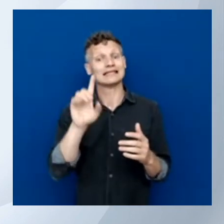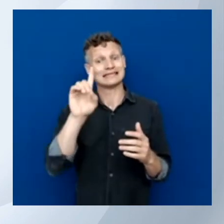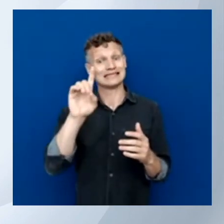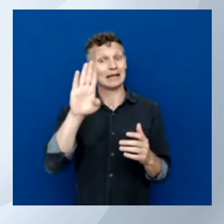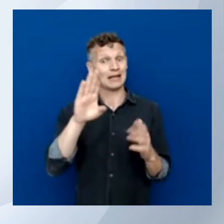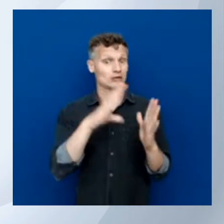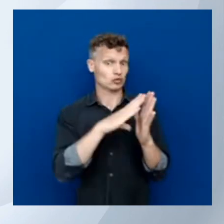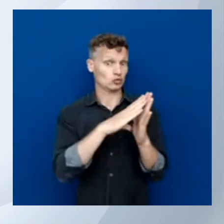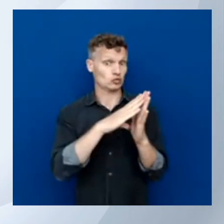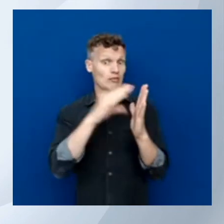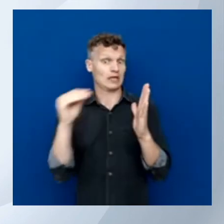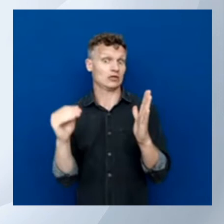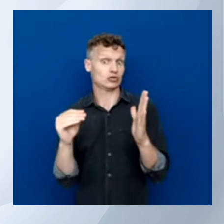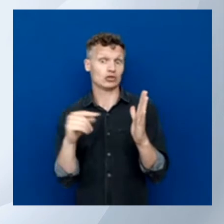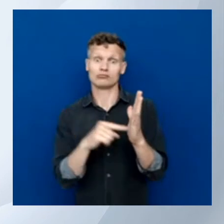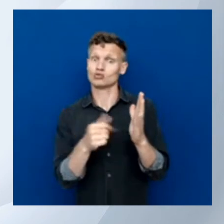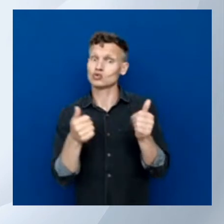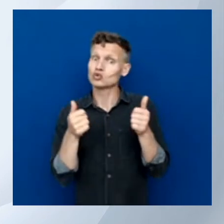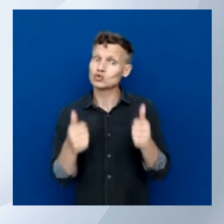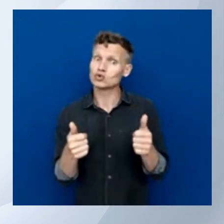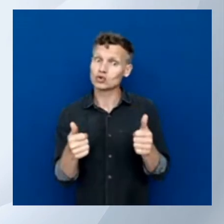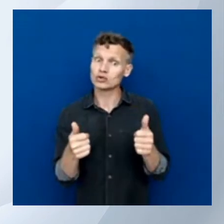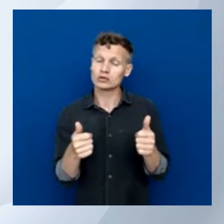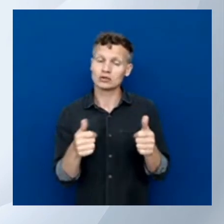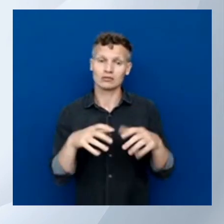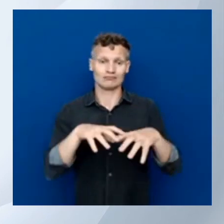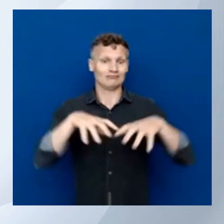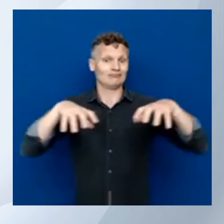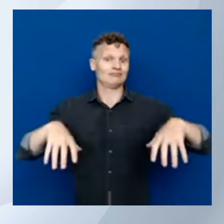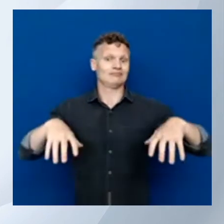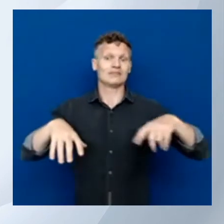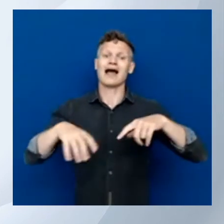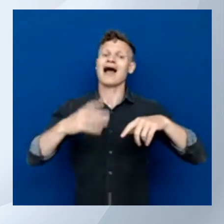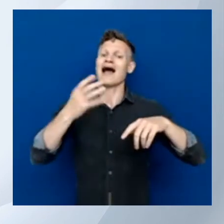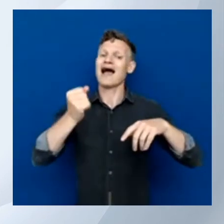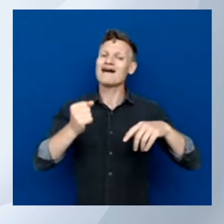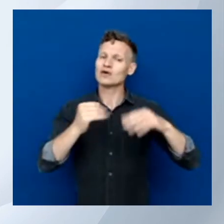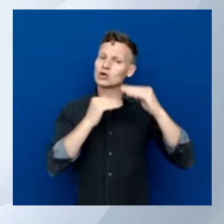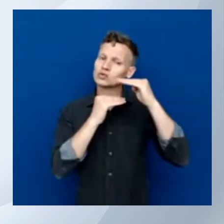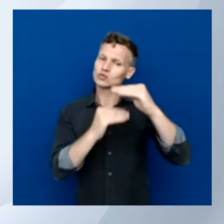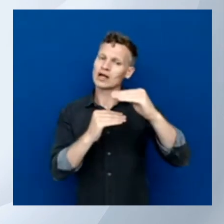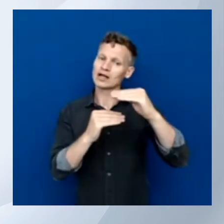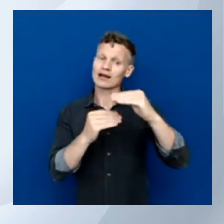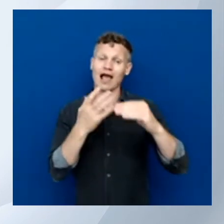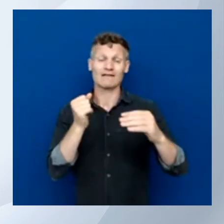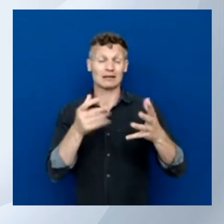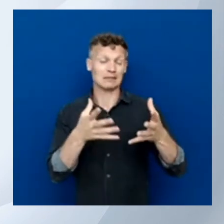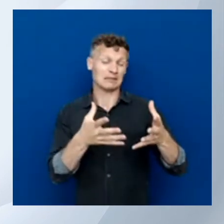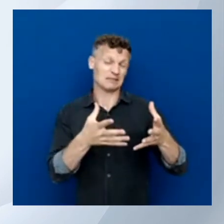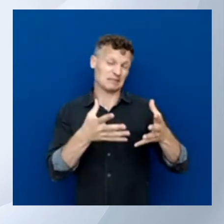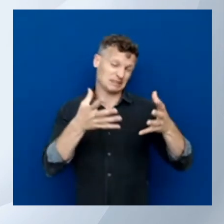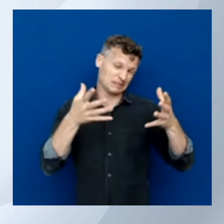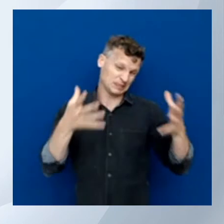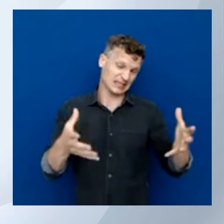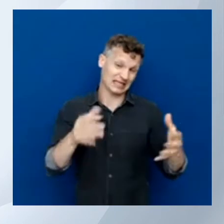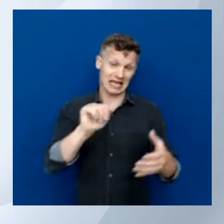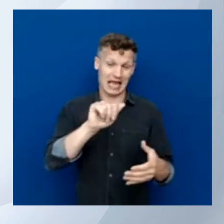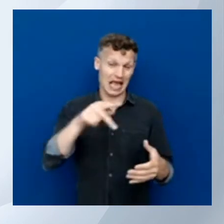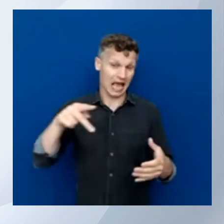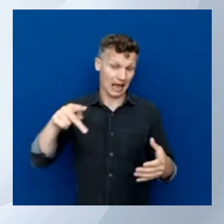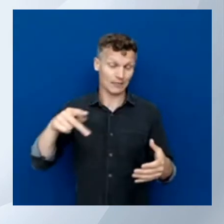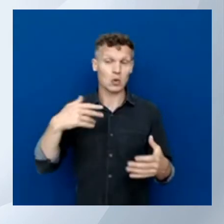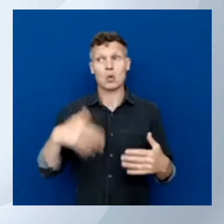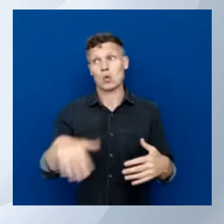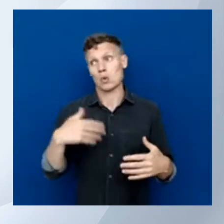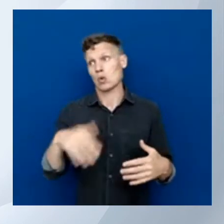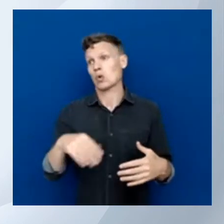but database replication itself has some constraints. If you've got a hugely write-heavy application, this is going to, maybe some